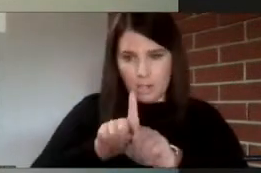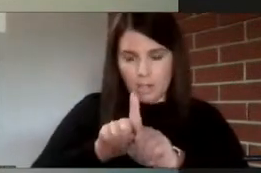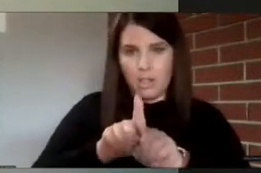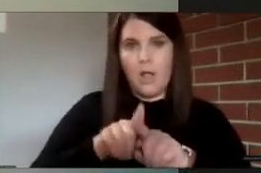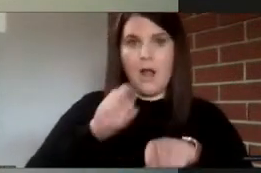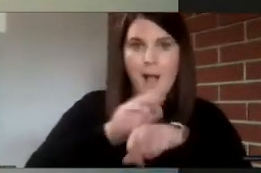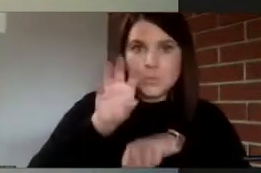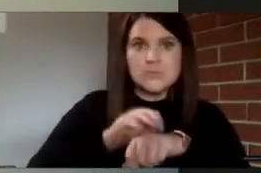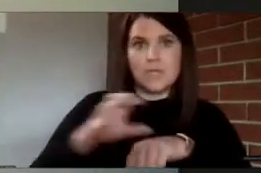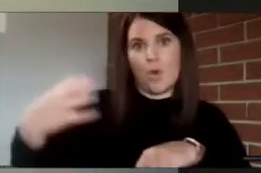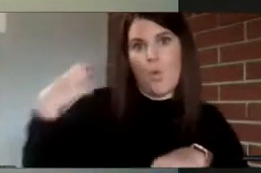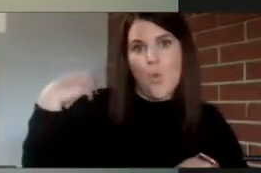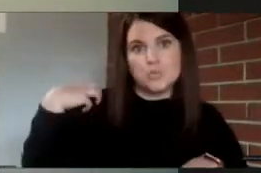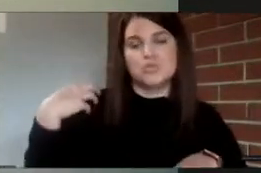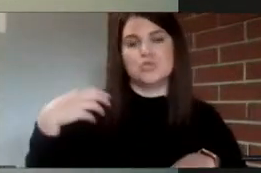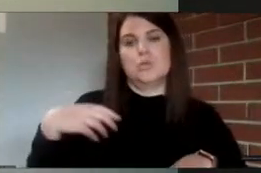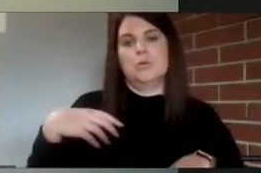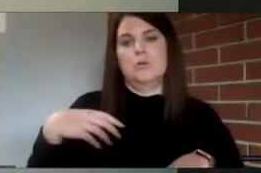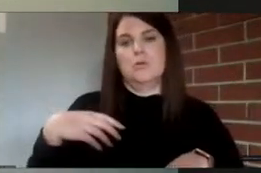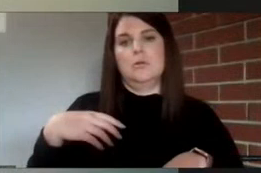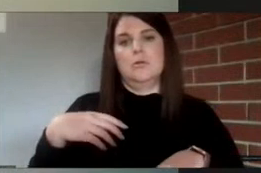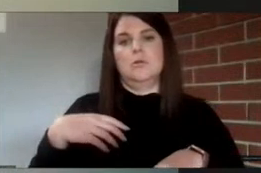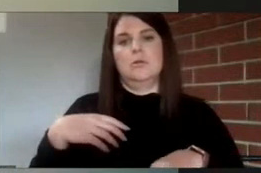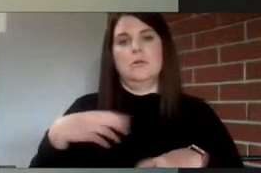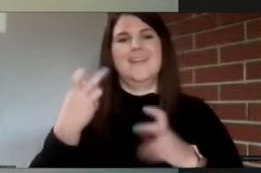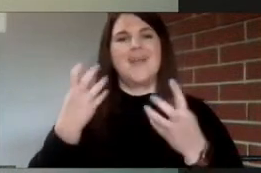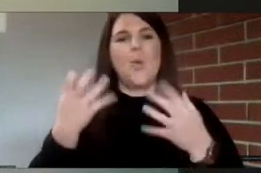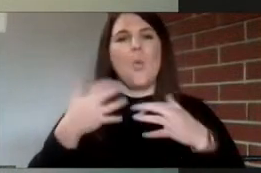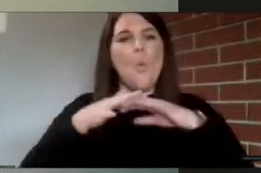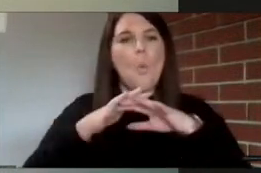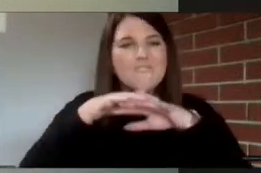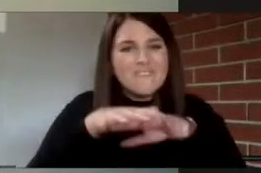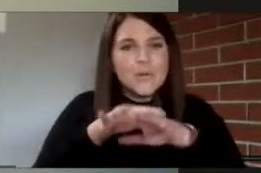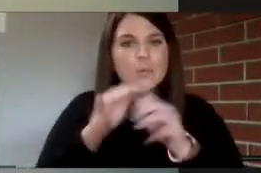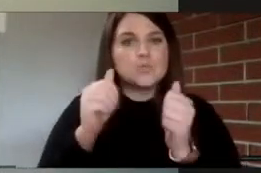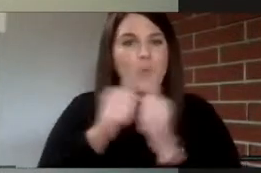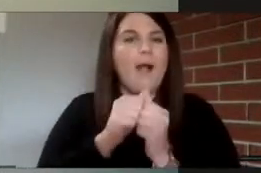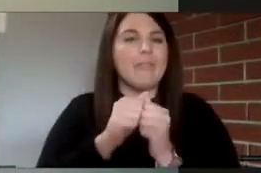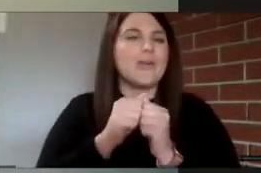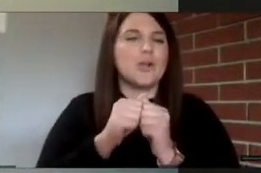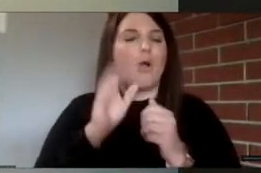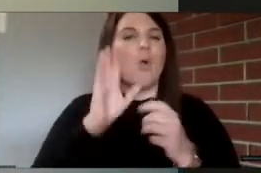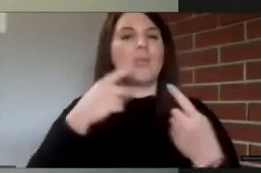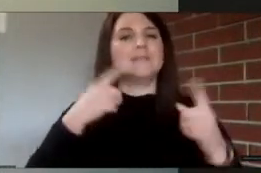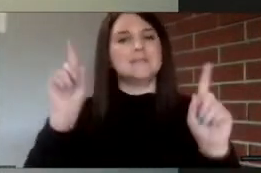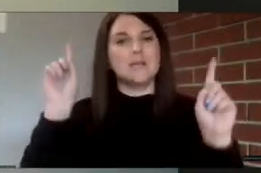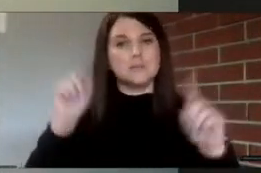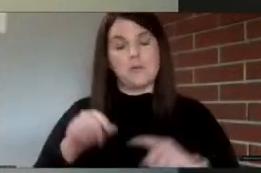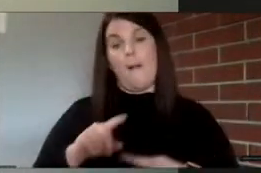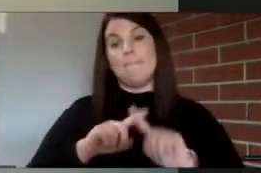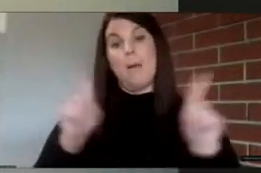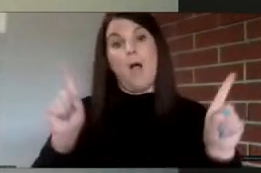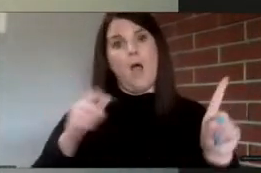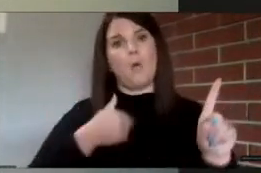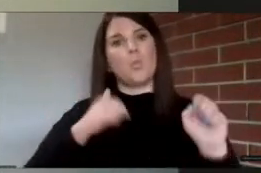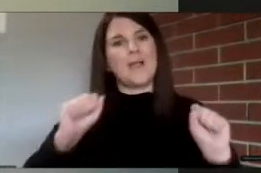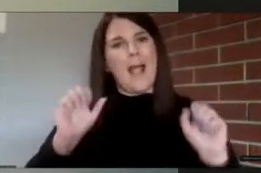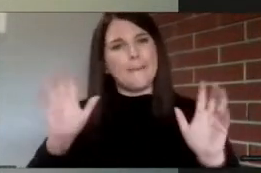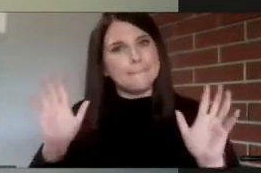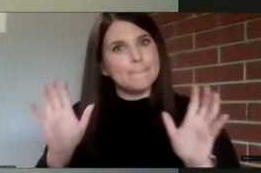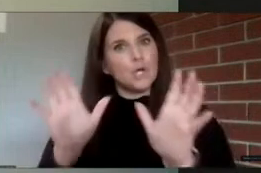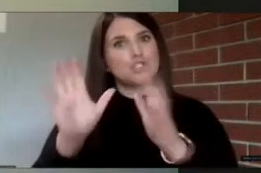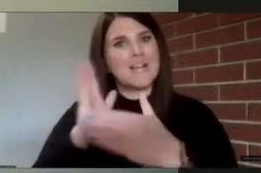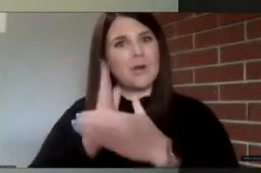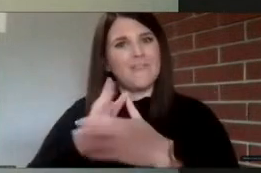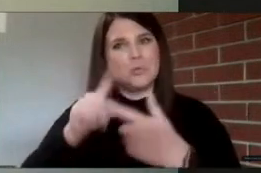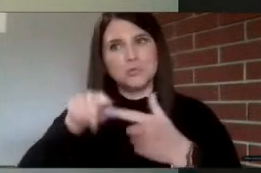counseling. And only when they're woven into this context do they provide care. But we do have the ability to push interventions to people who need it